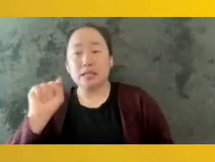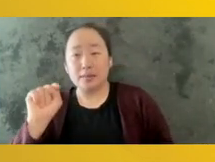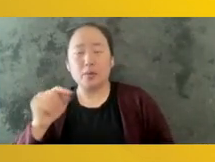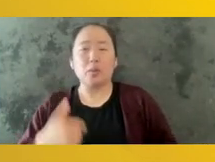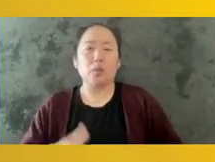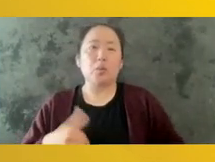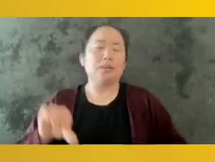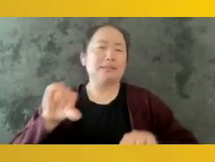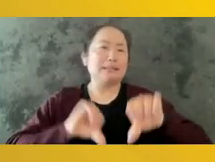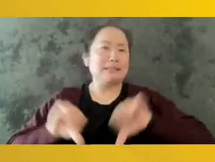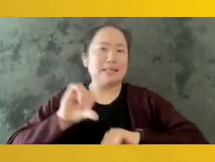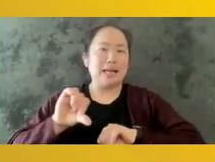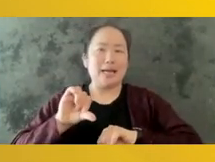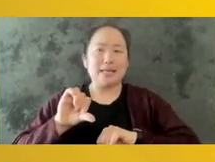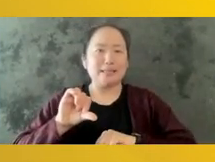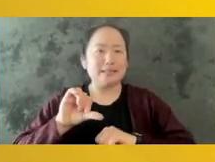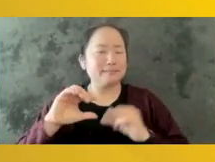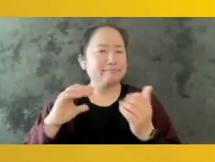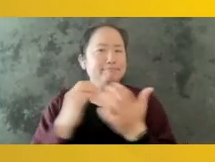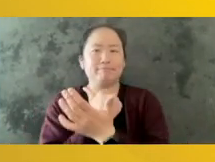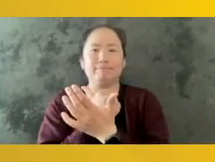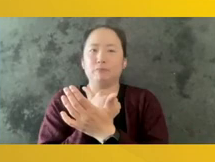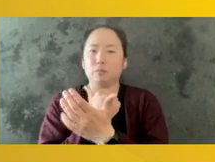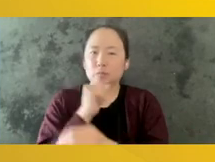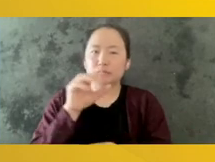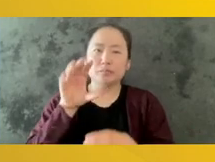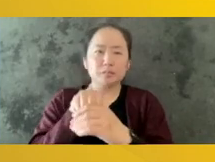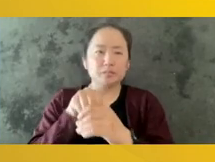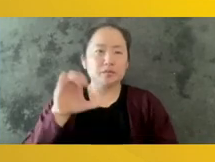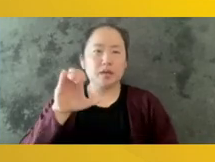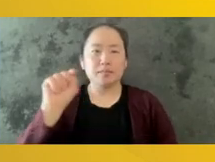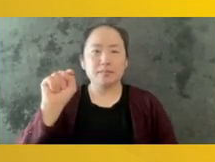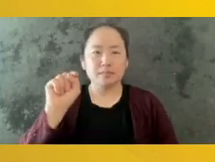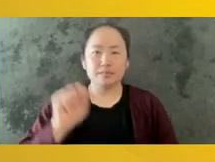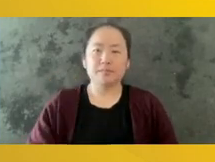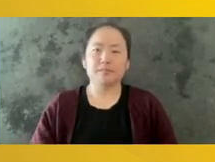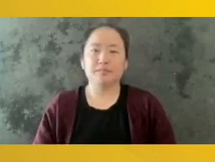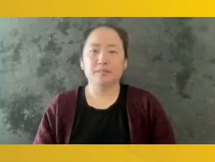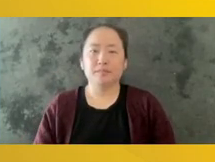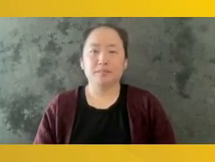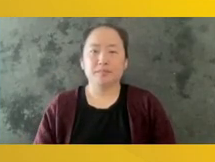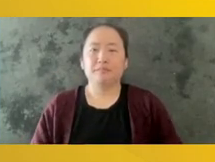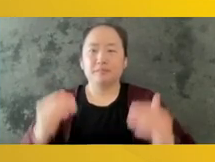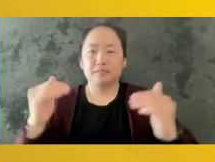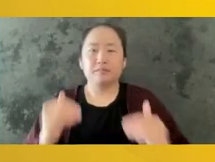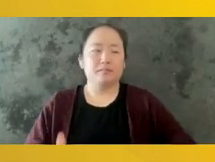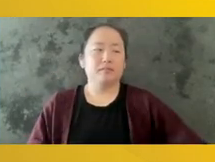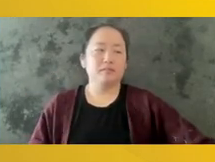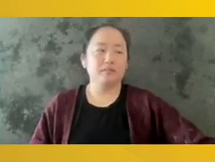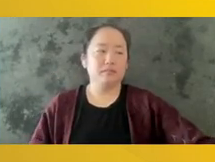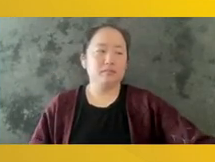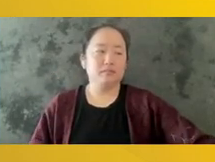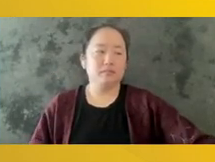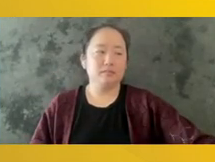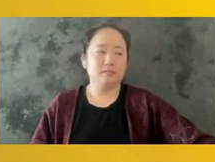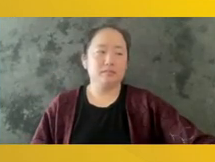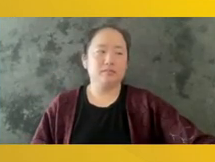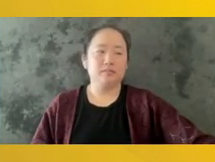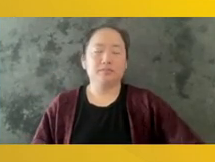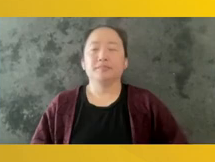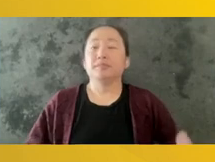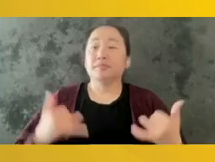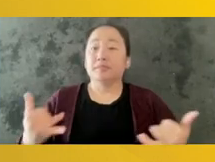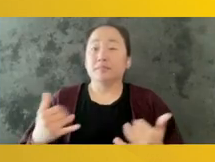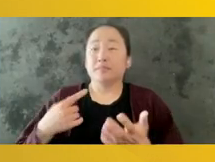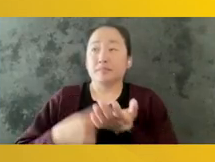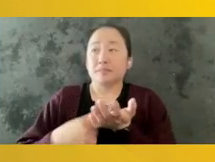time to incorporate computational thinking in the classroom. Next slide. So the unit that we're going to talk about